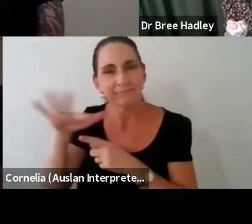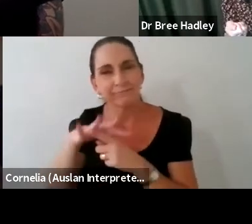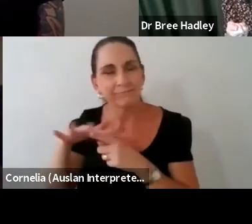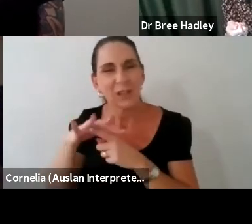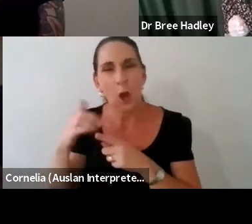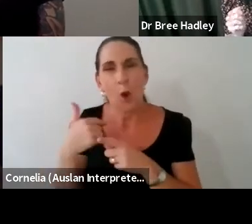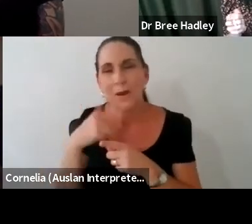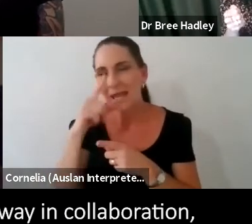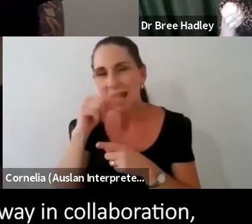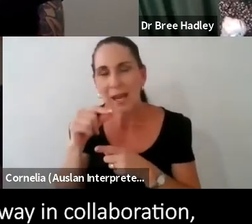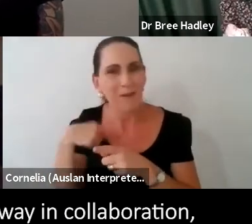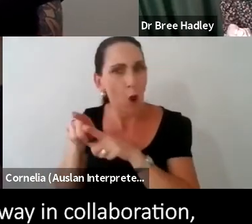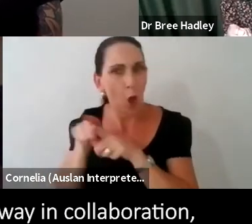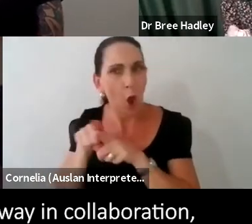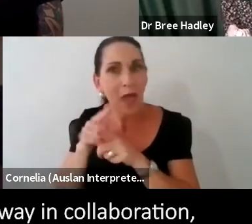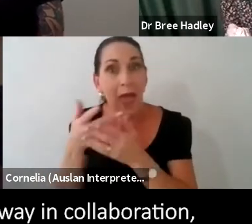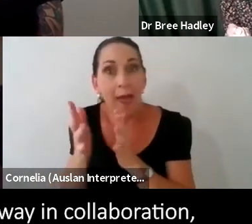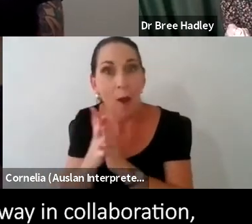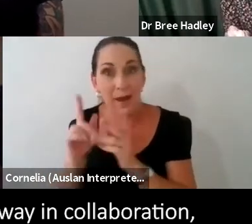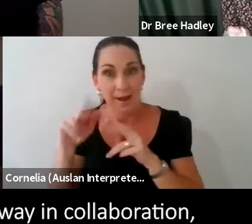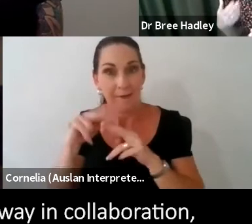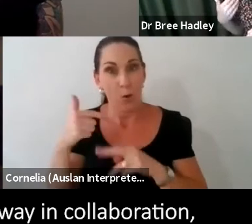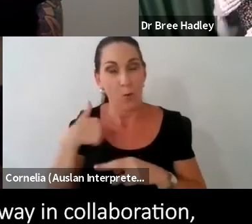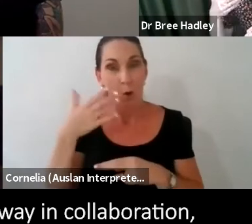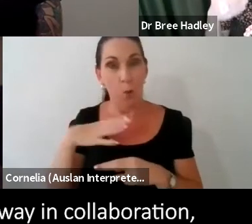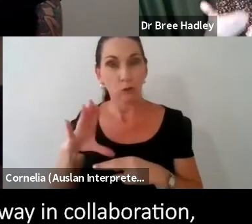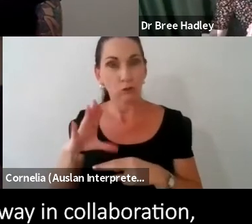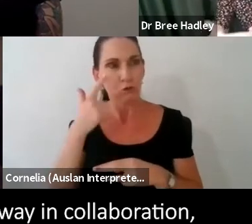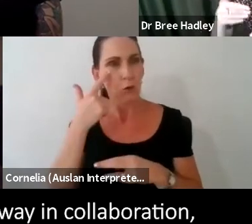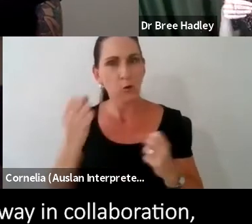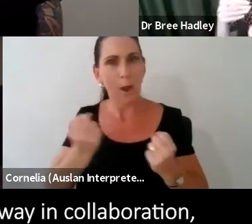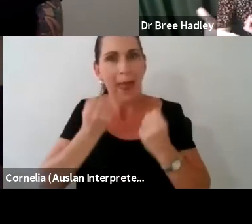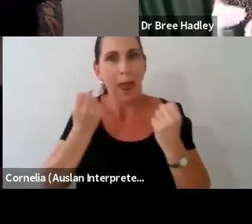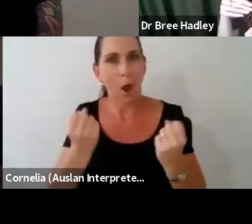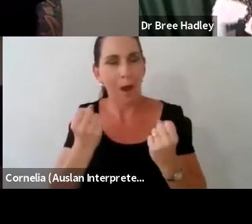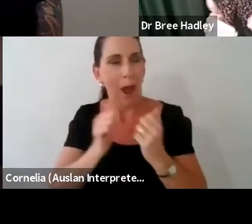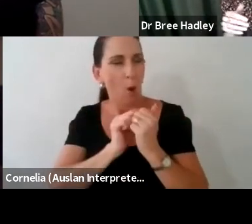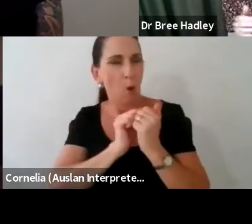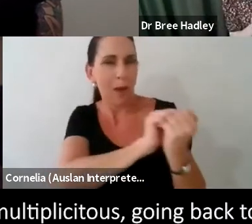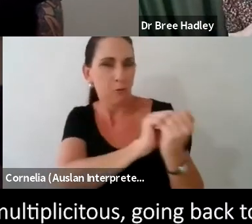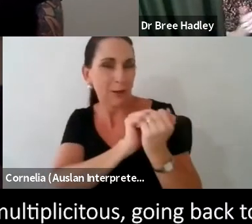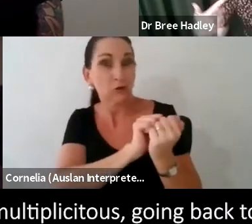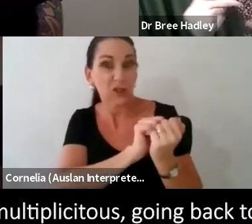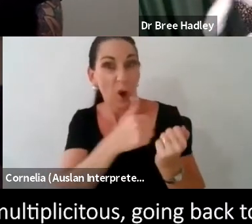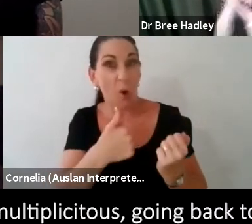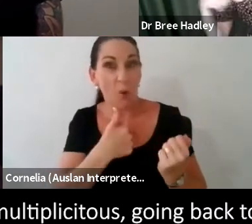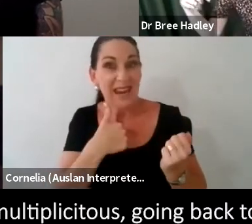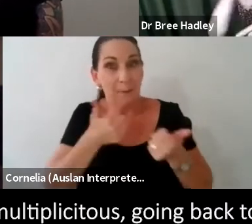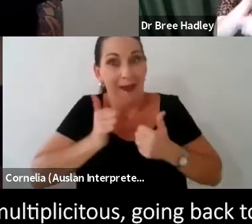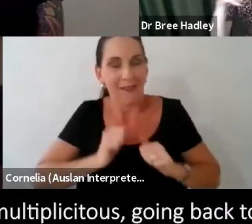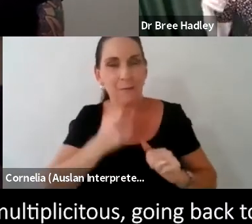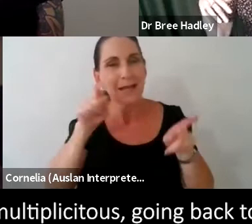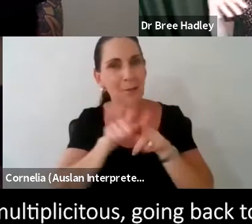wield power that when we want to get away in a collaboration, we do what's been done to us. Do you know what I mean? So allyship is something that